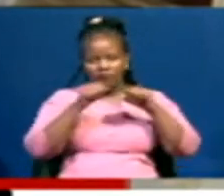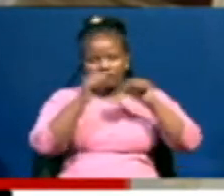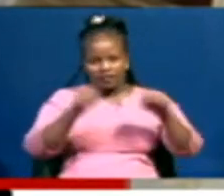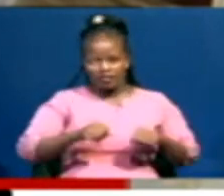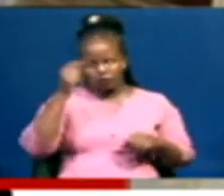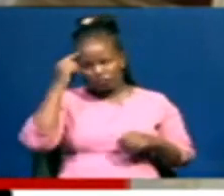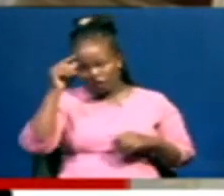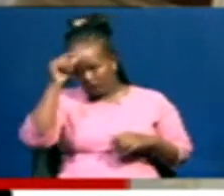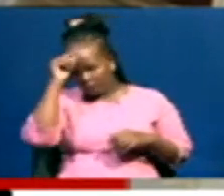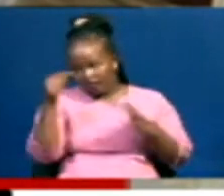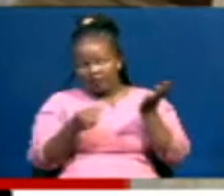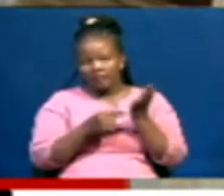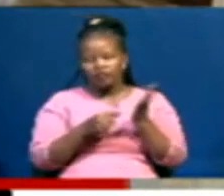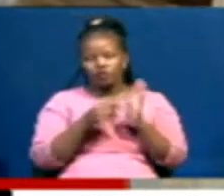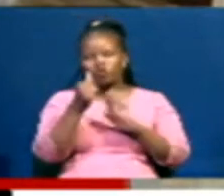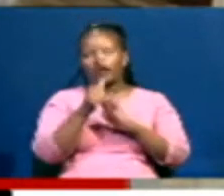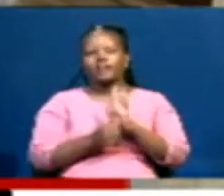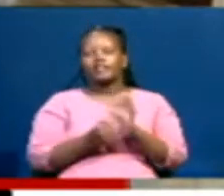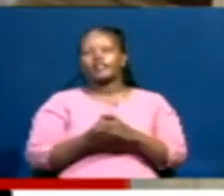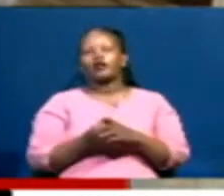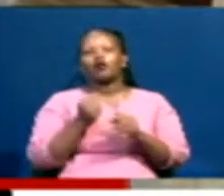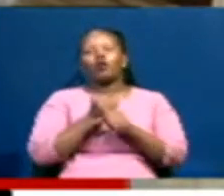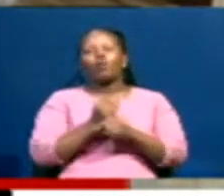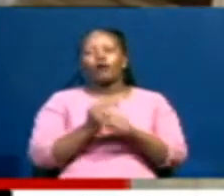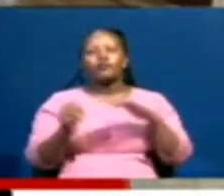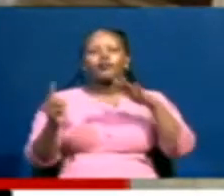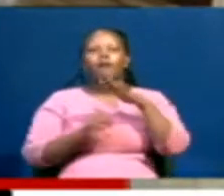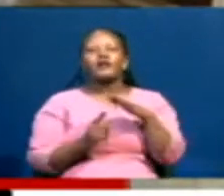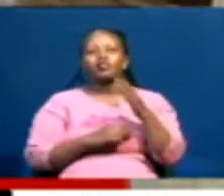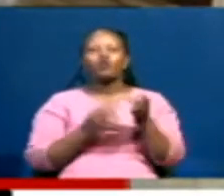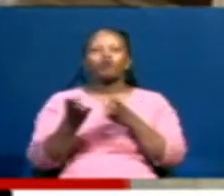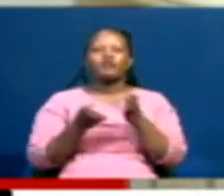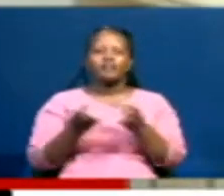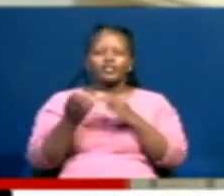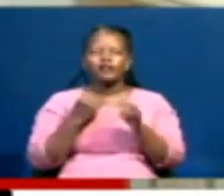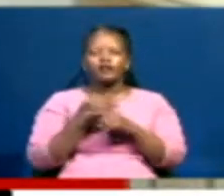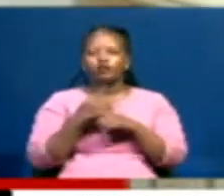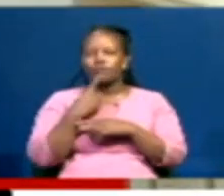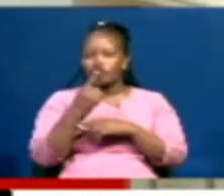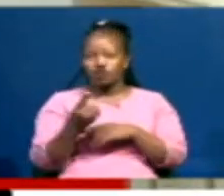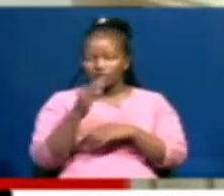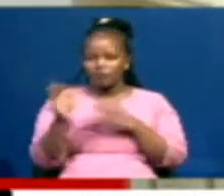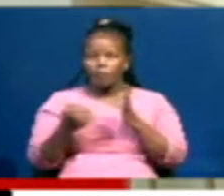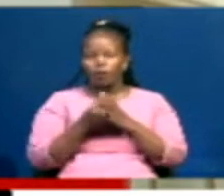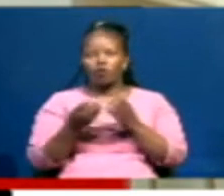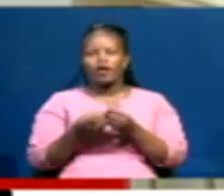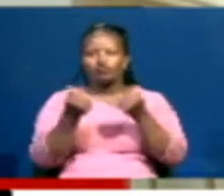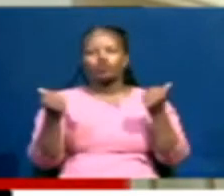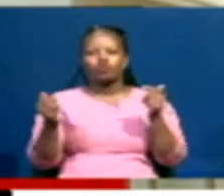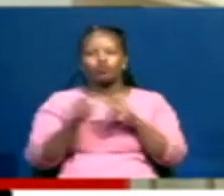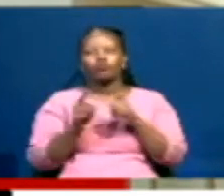and we'll be working with the Ministry of Trade to see that those are address and the enterprises we have can play a significant